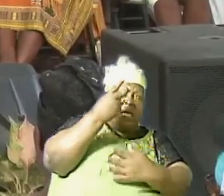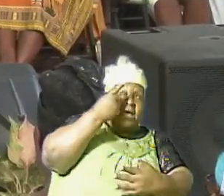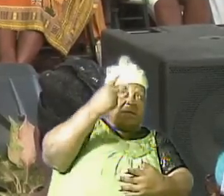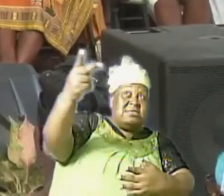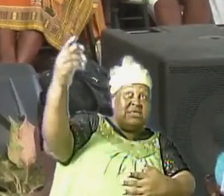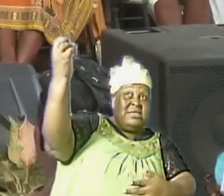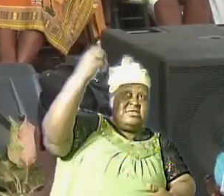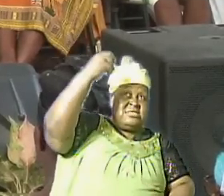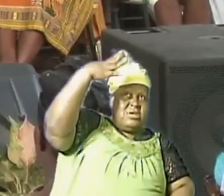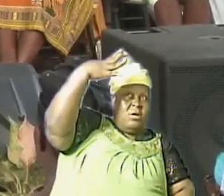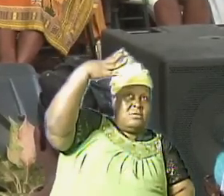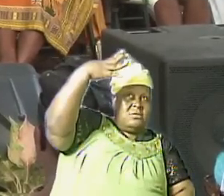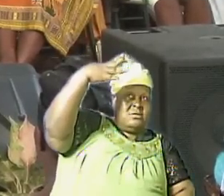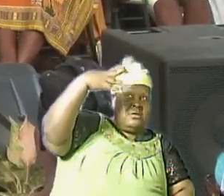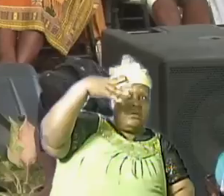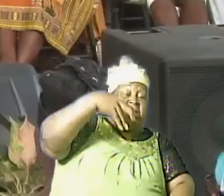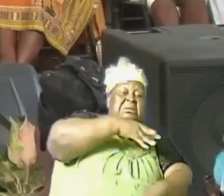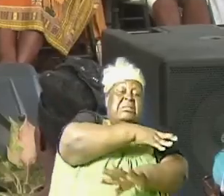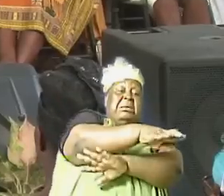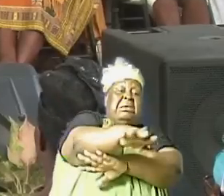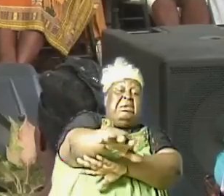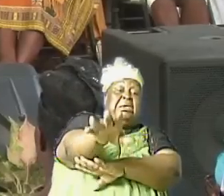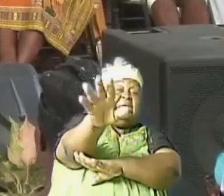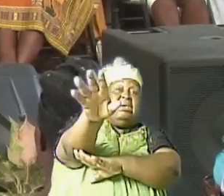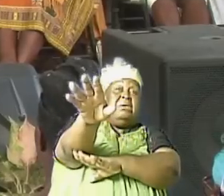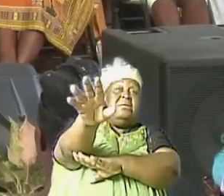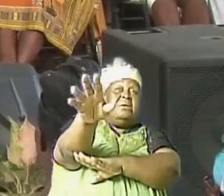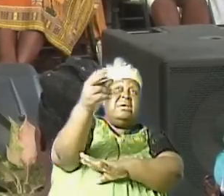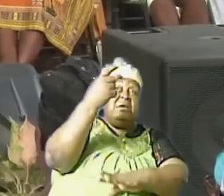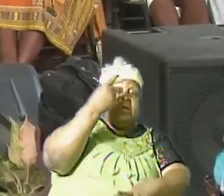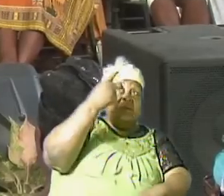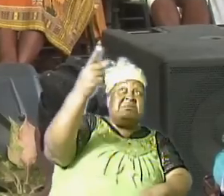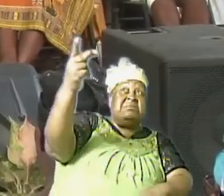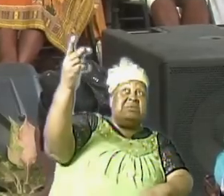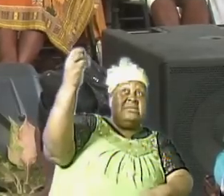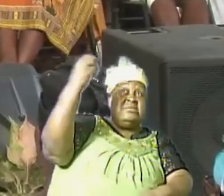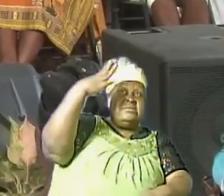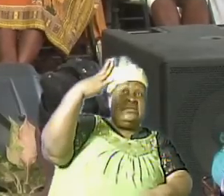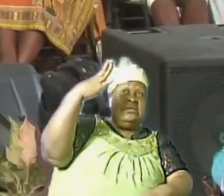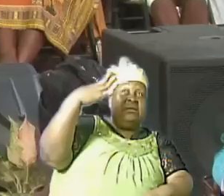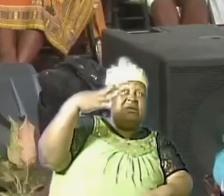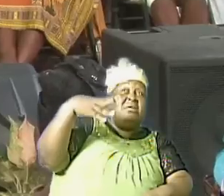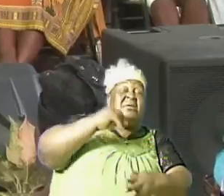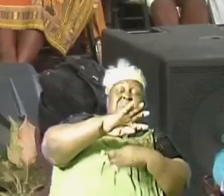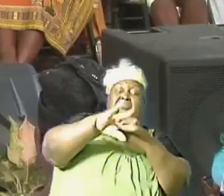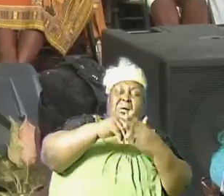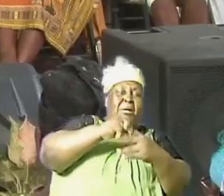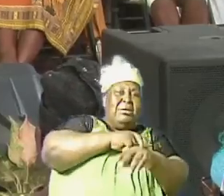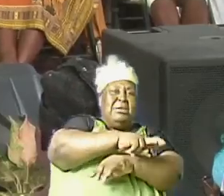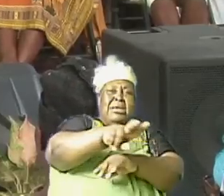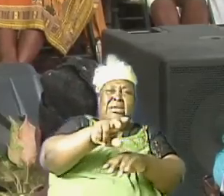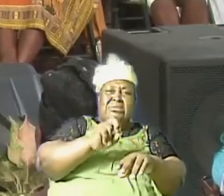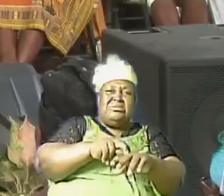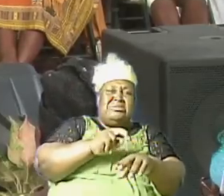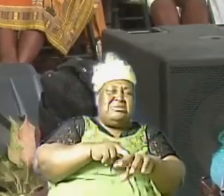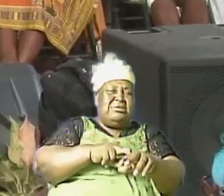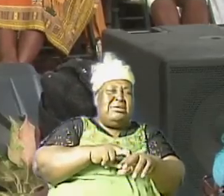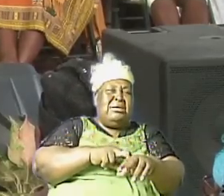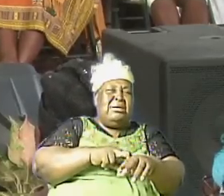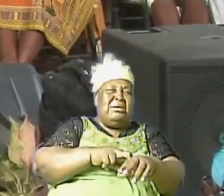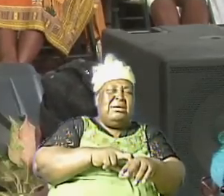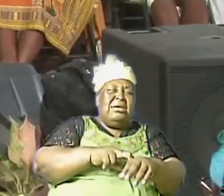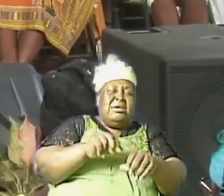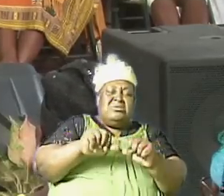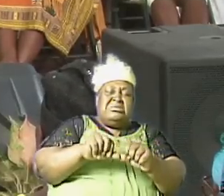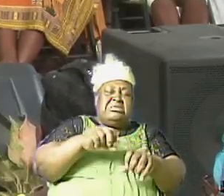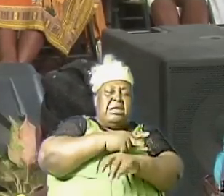see the sun. In the evening, you see it. All nature remain